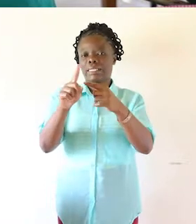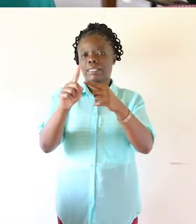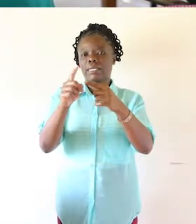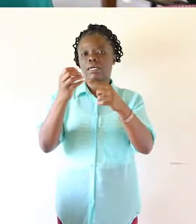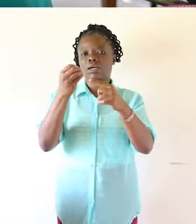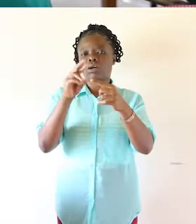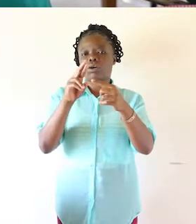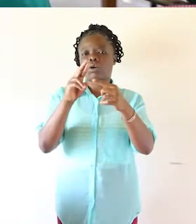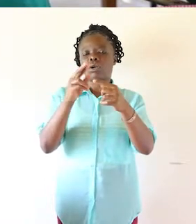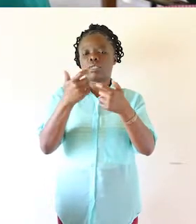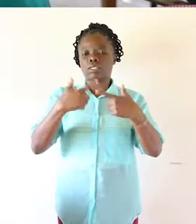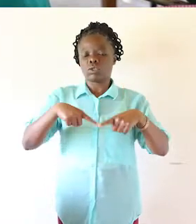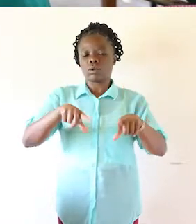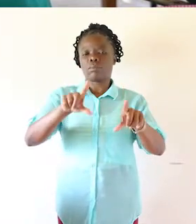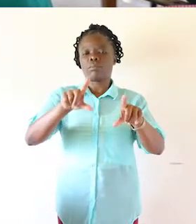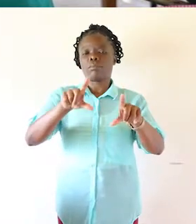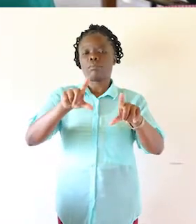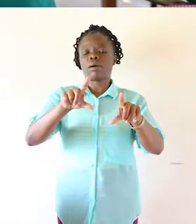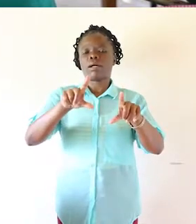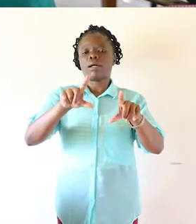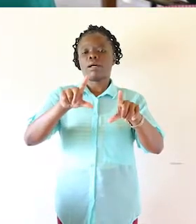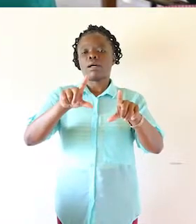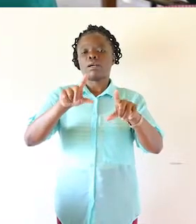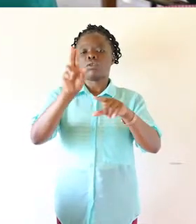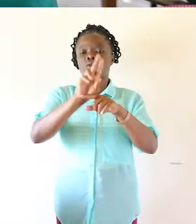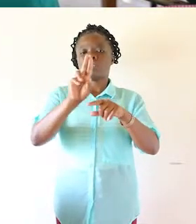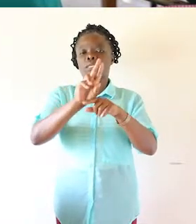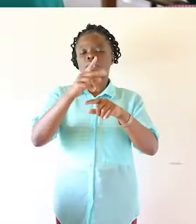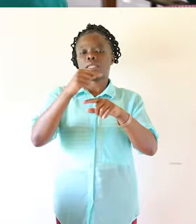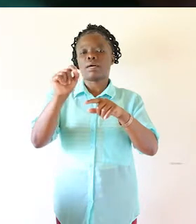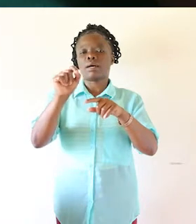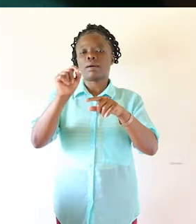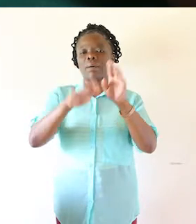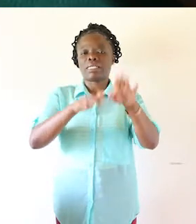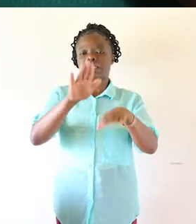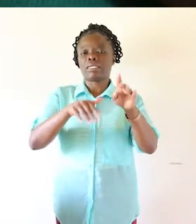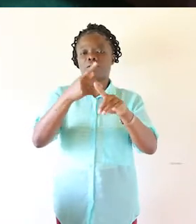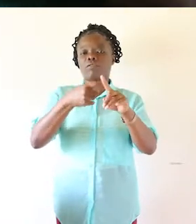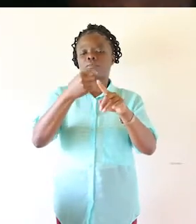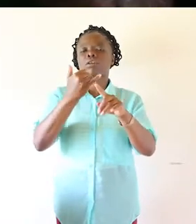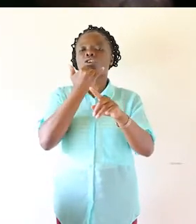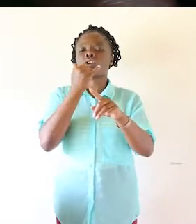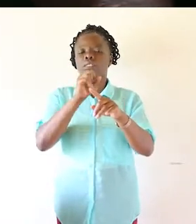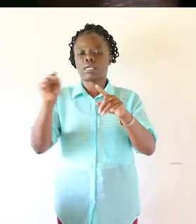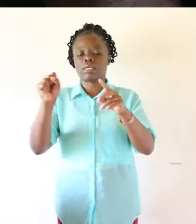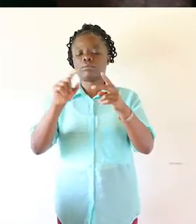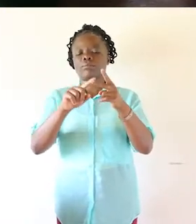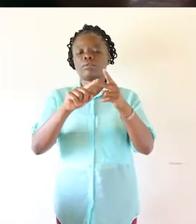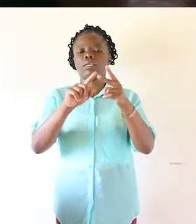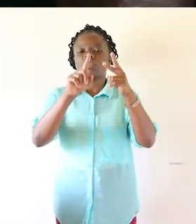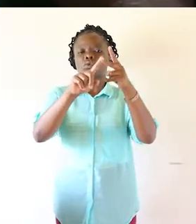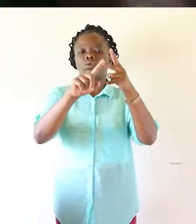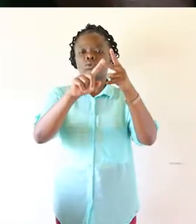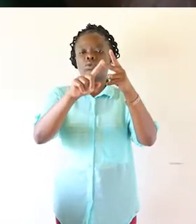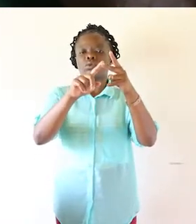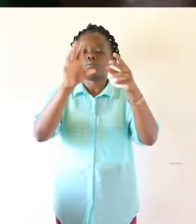or seam allowance using the machine from the wrong side. 2. Place the